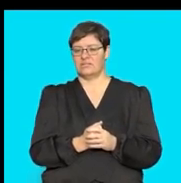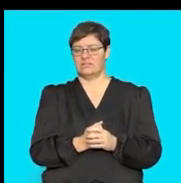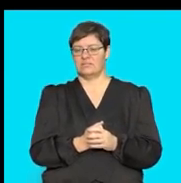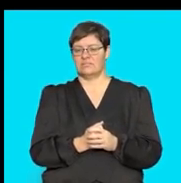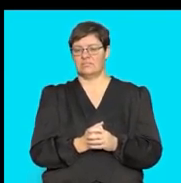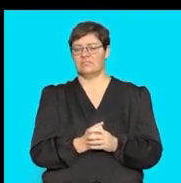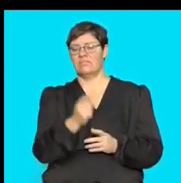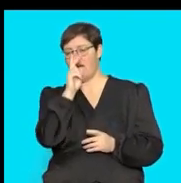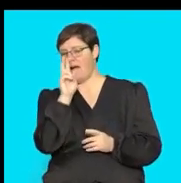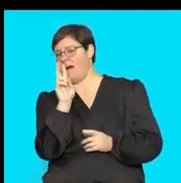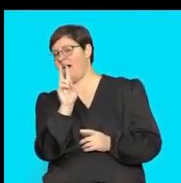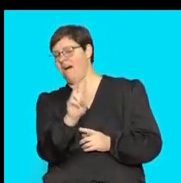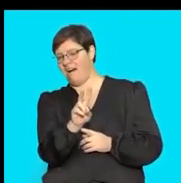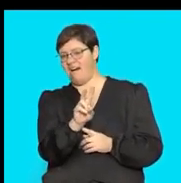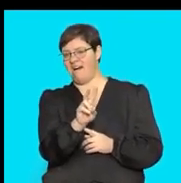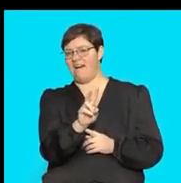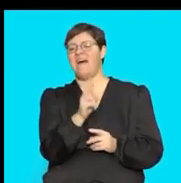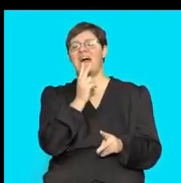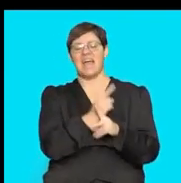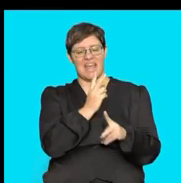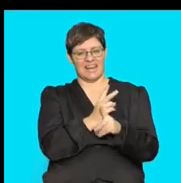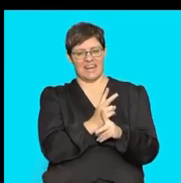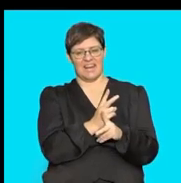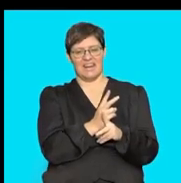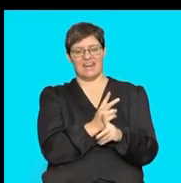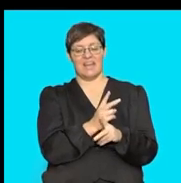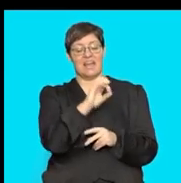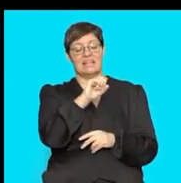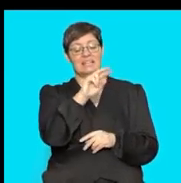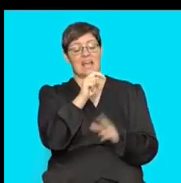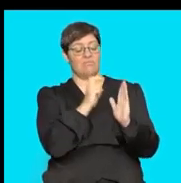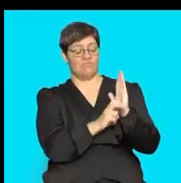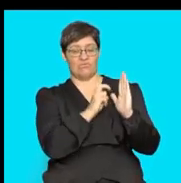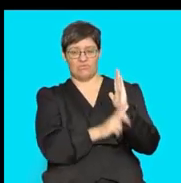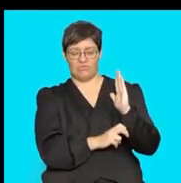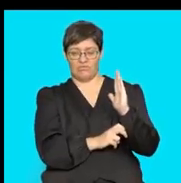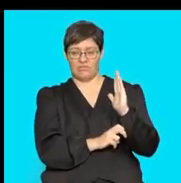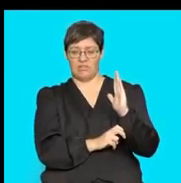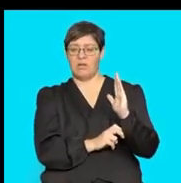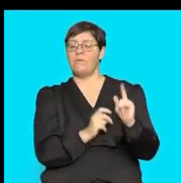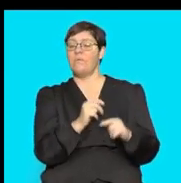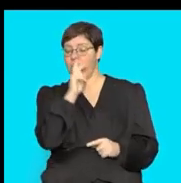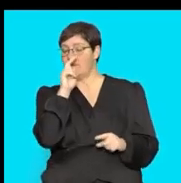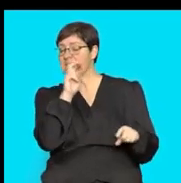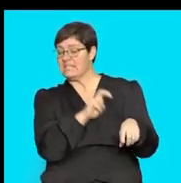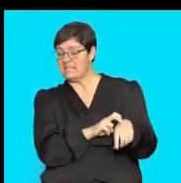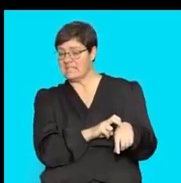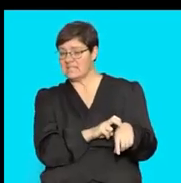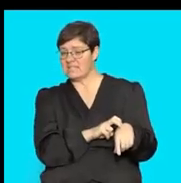that angle there. So you'll notice when we're using the sine rule, we actually need